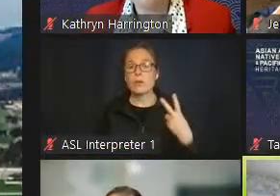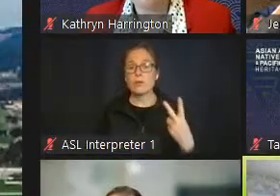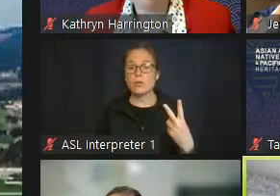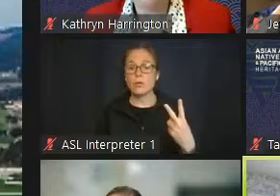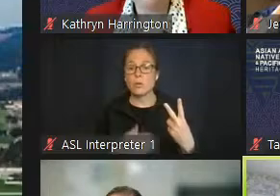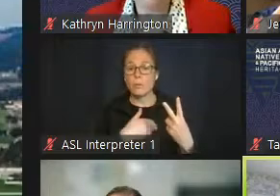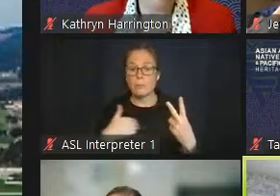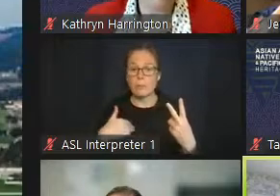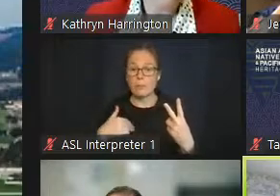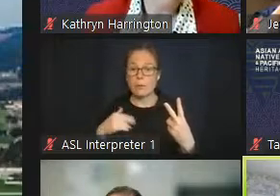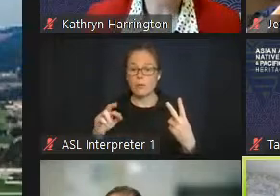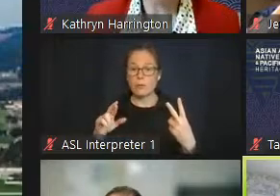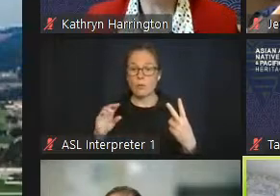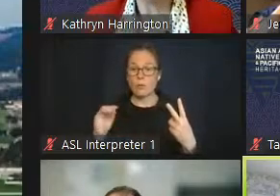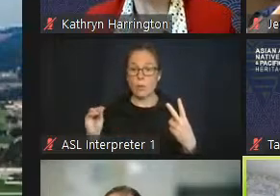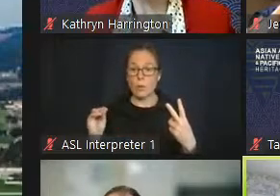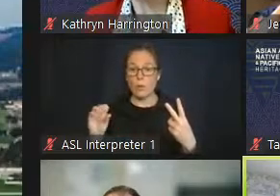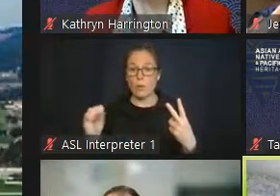that correct?